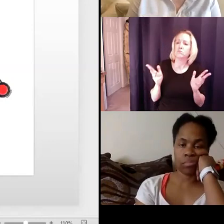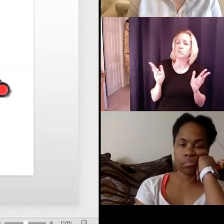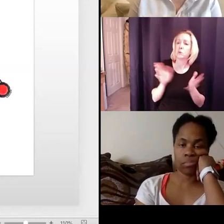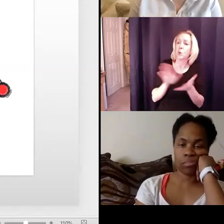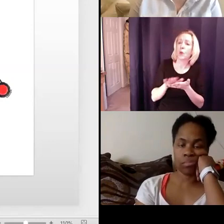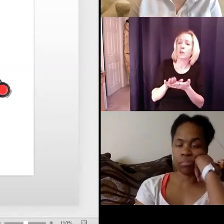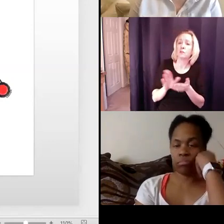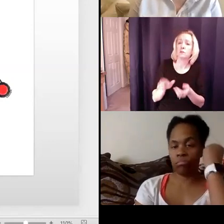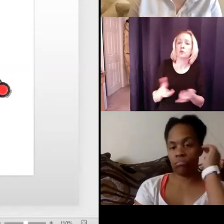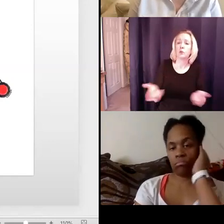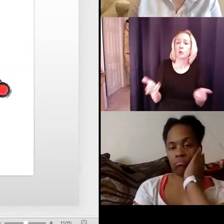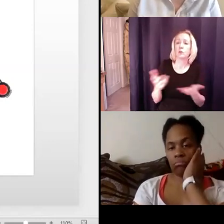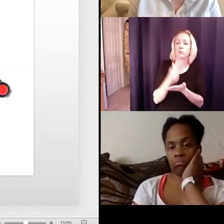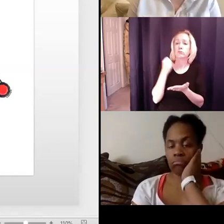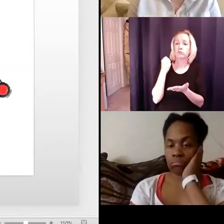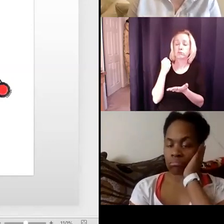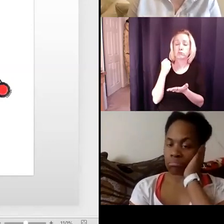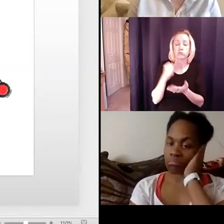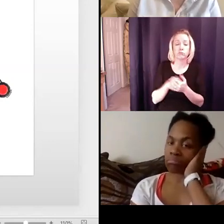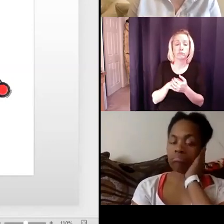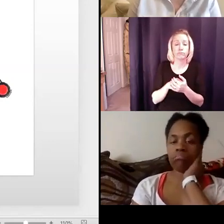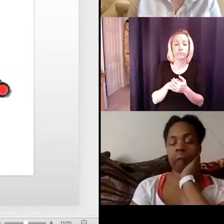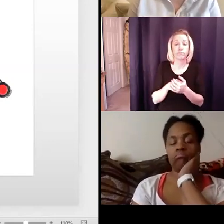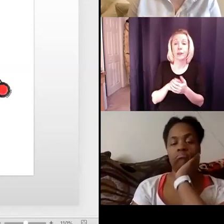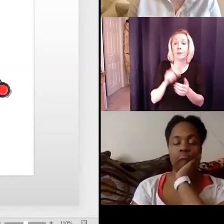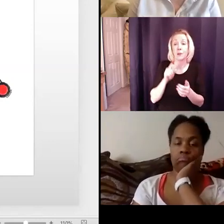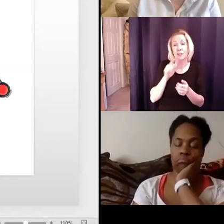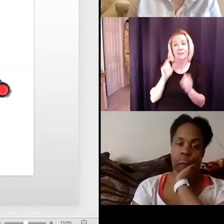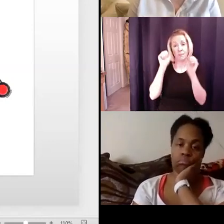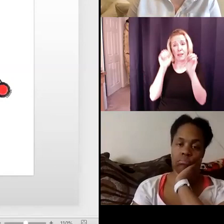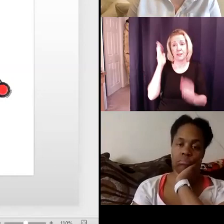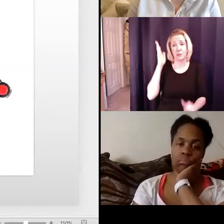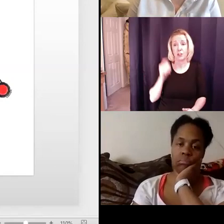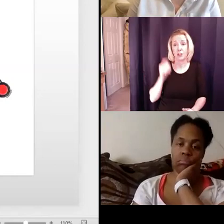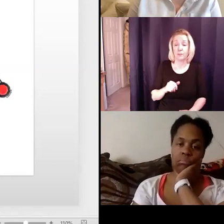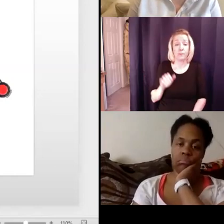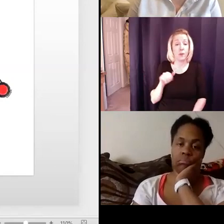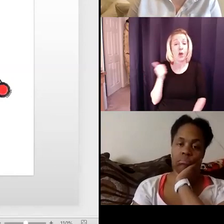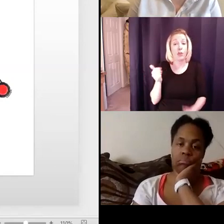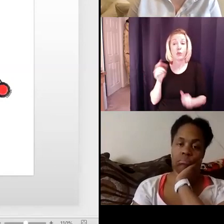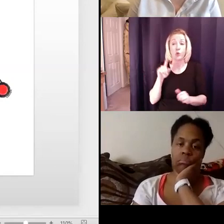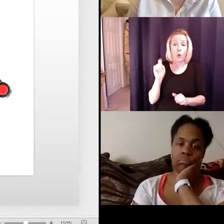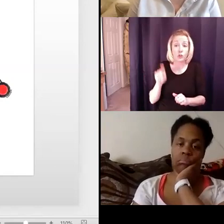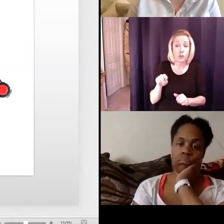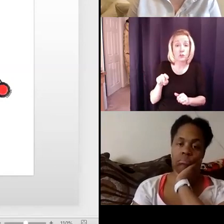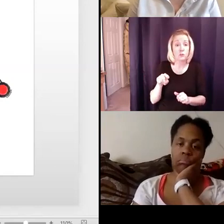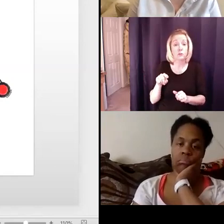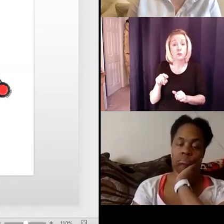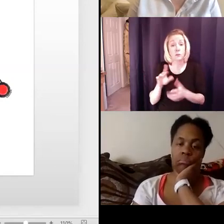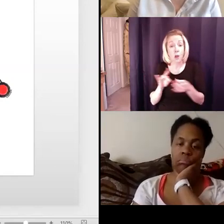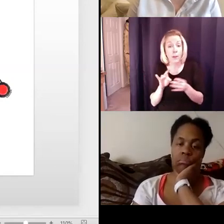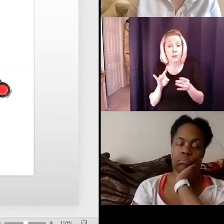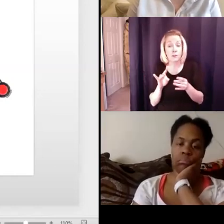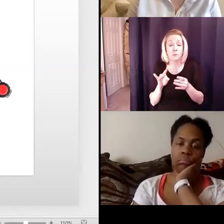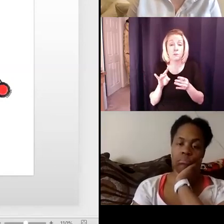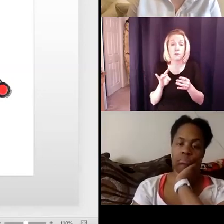everybody to look at. But this was amazing. If anybody has any questions, I